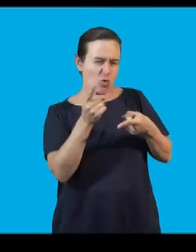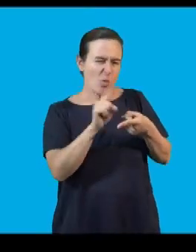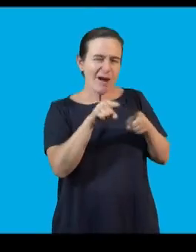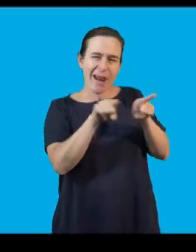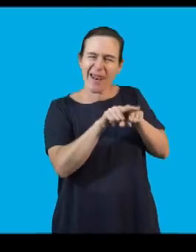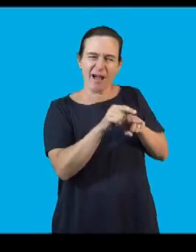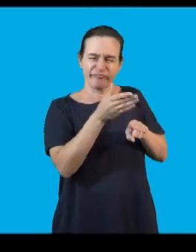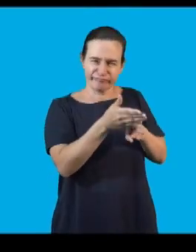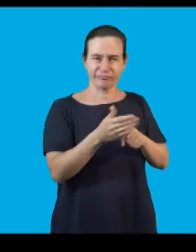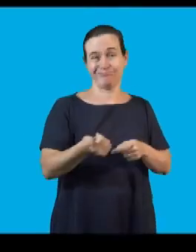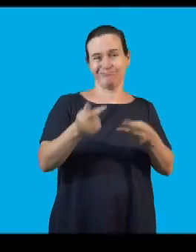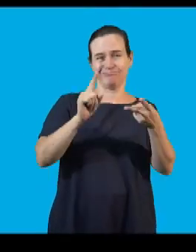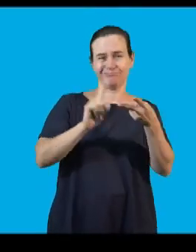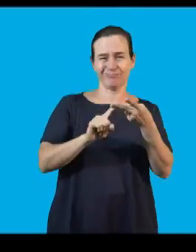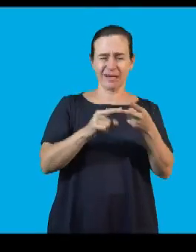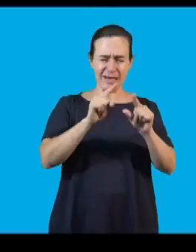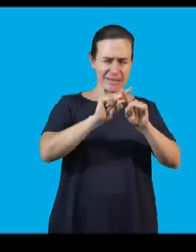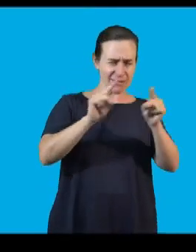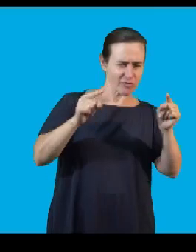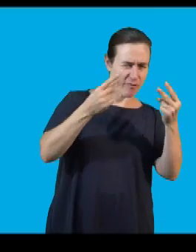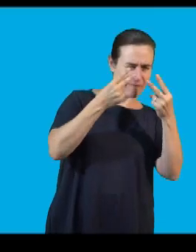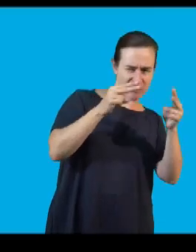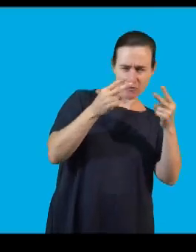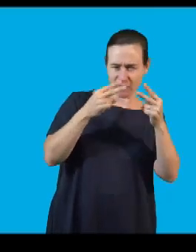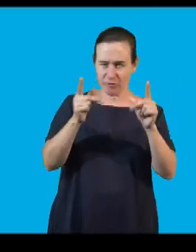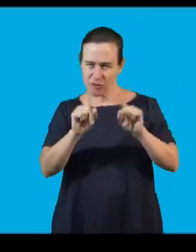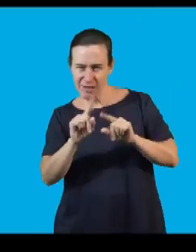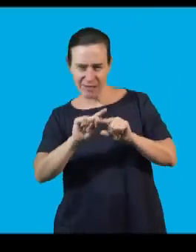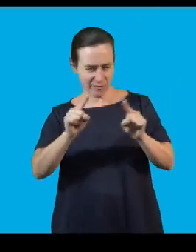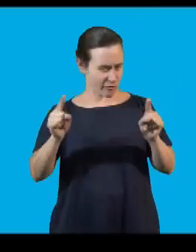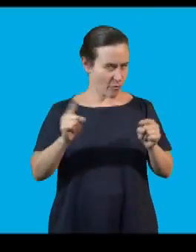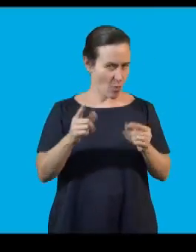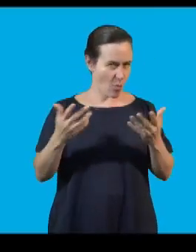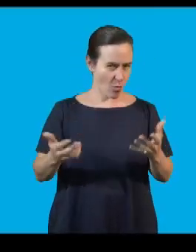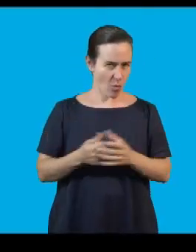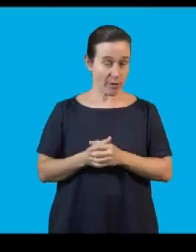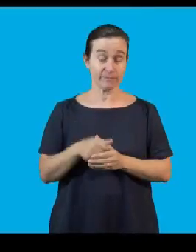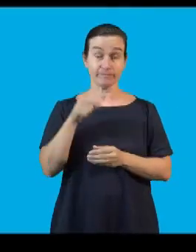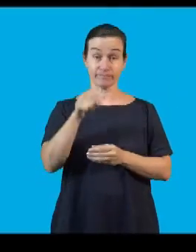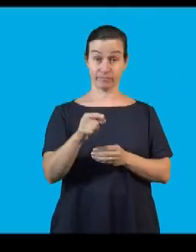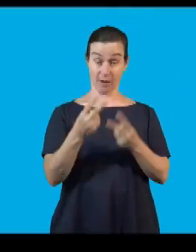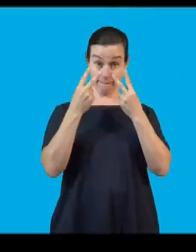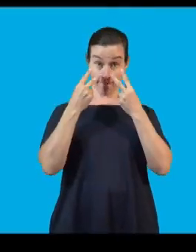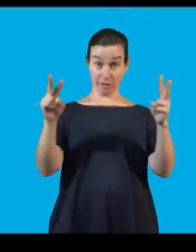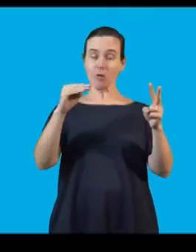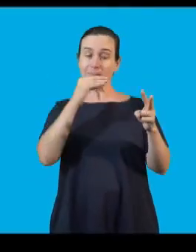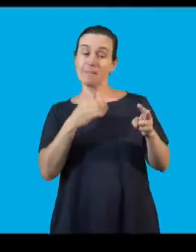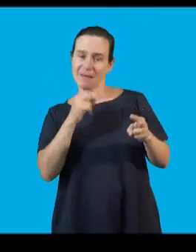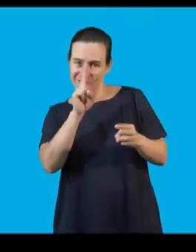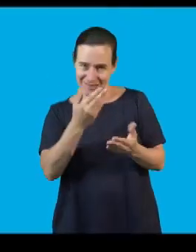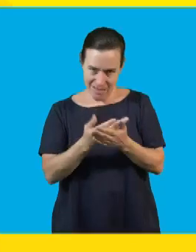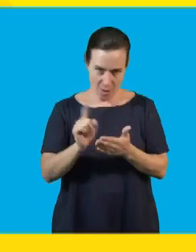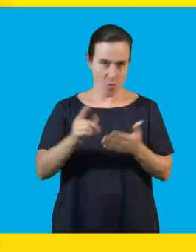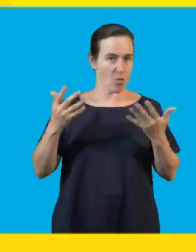of the cartoon. We are going to look at the integration of the visual elements. Now remember, visual, what you can